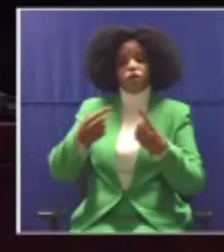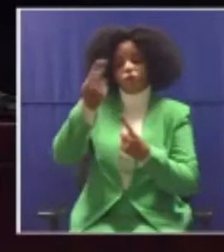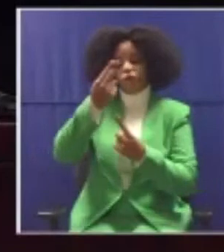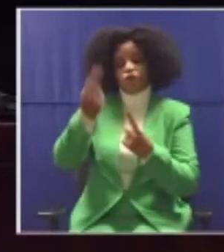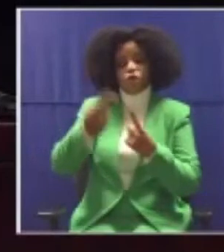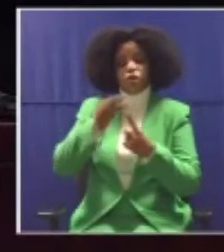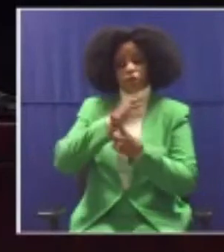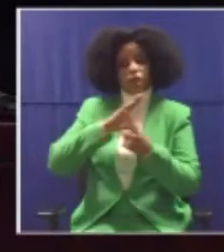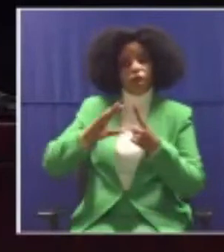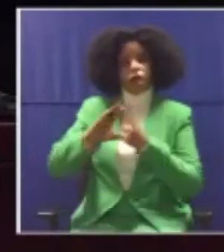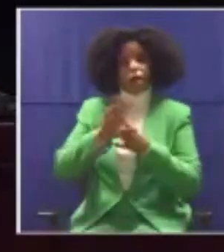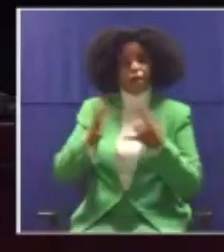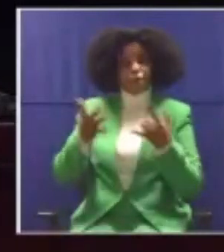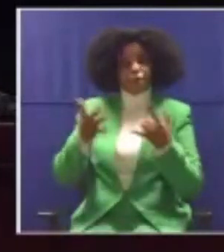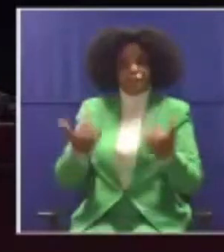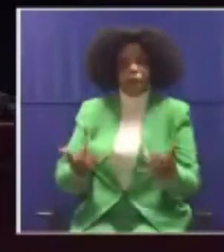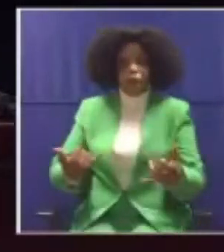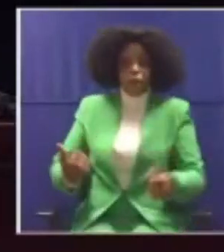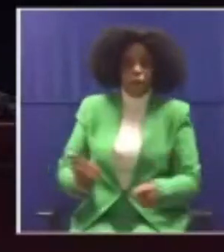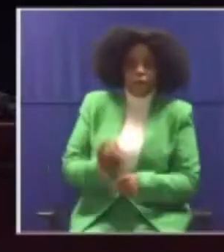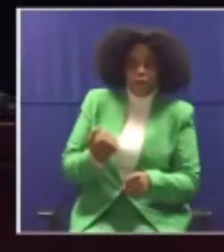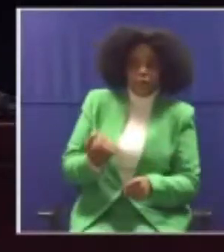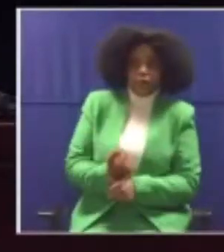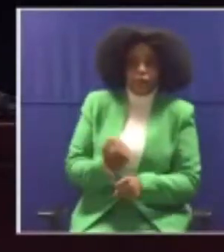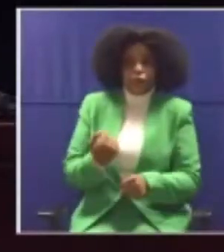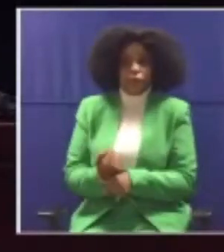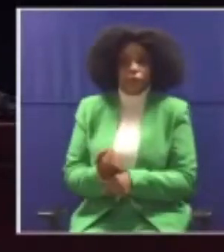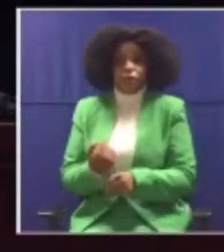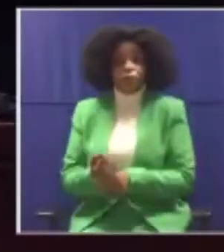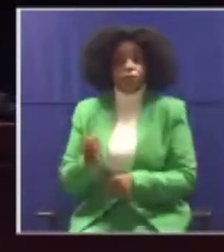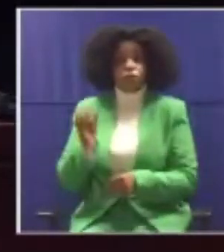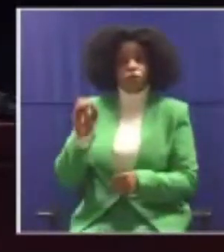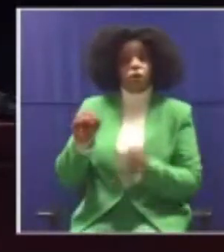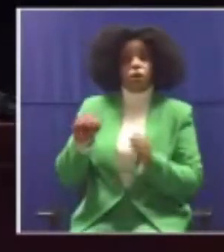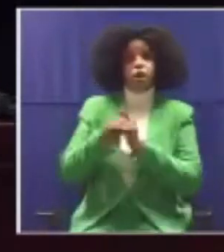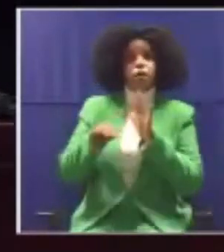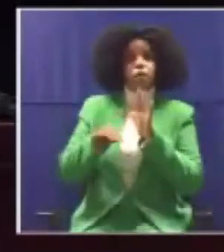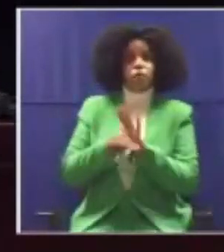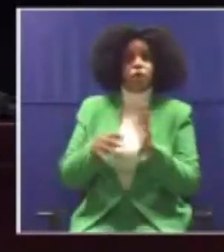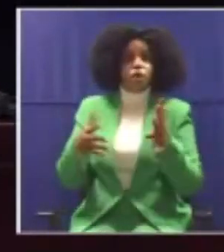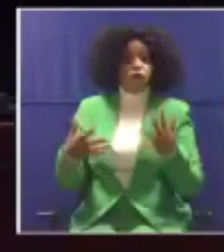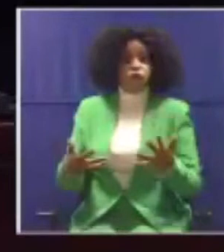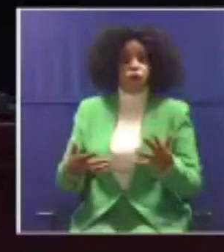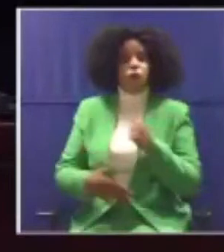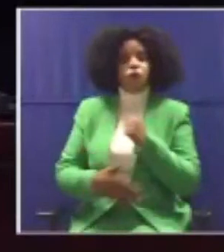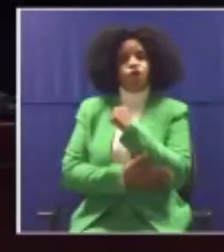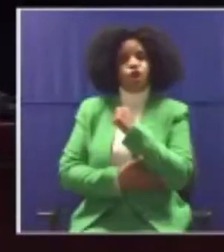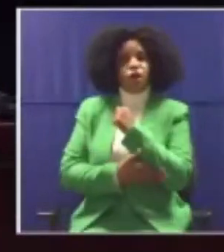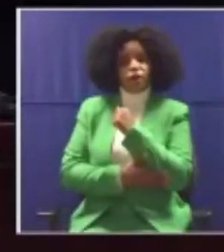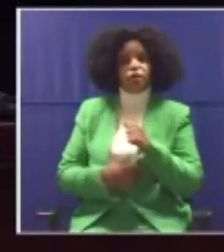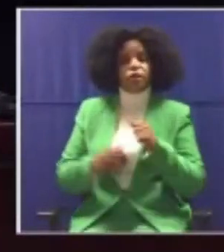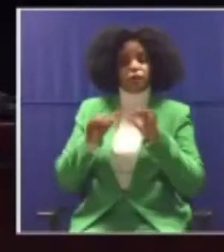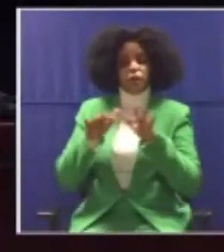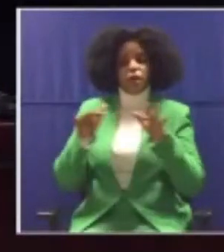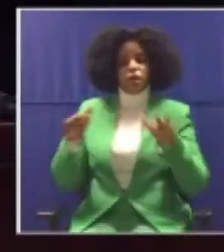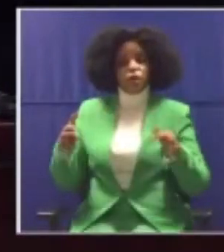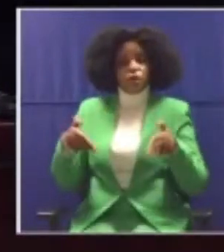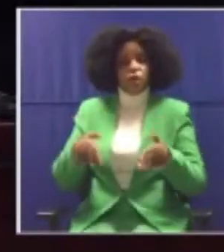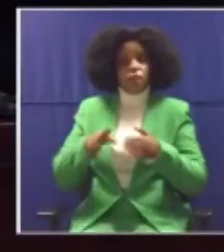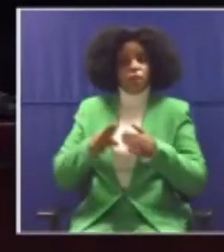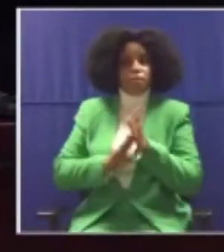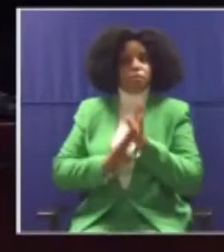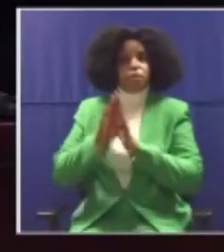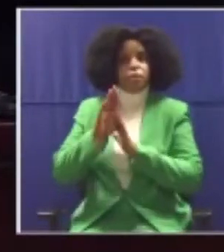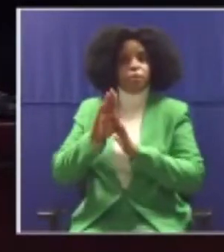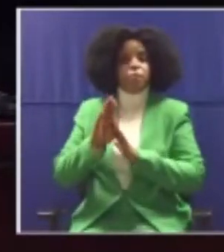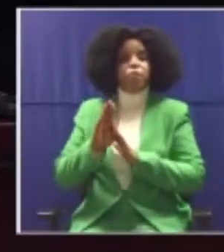been working on in their program of social cohesion and nation building. They had the strategic